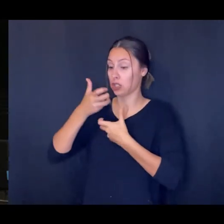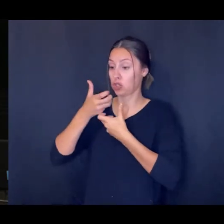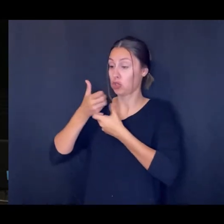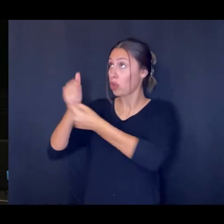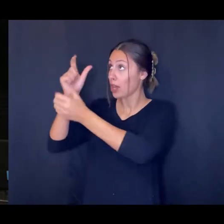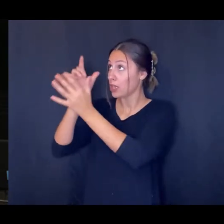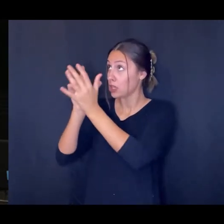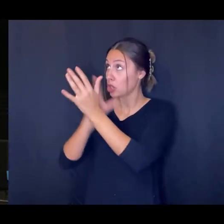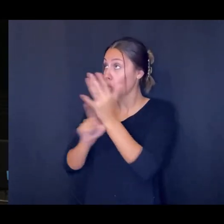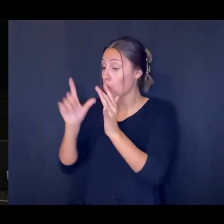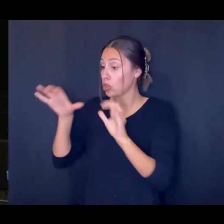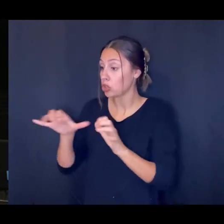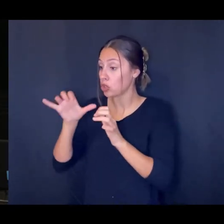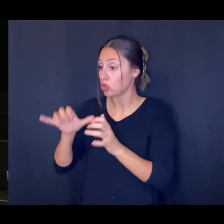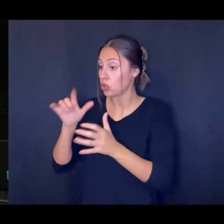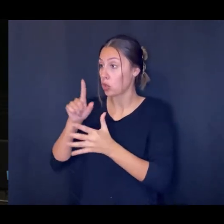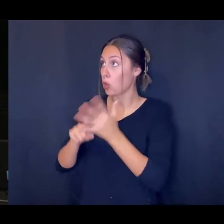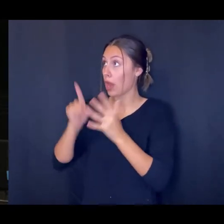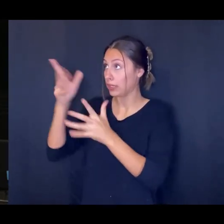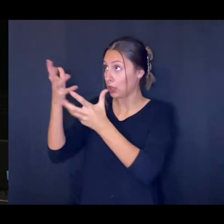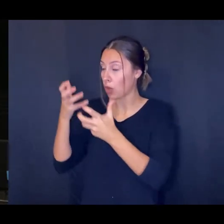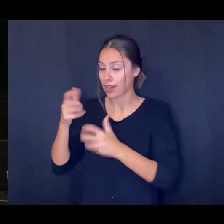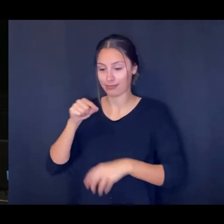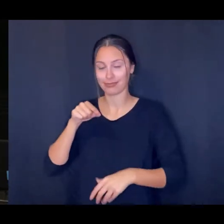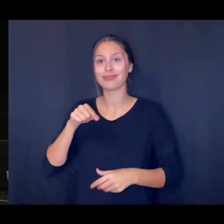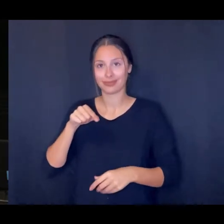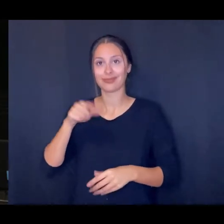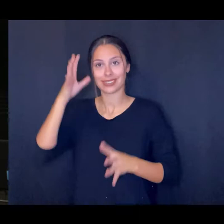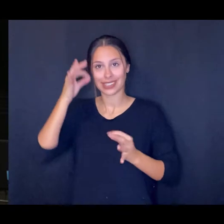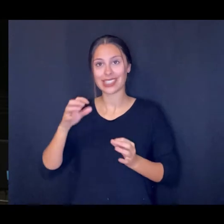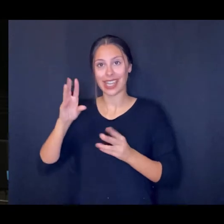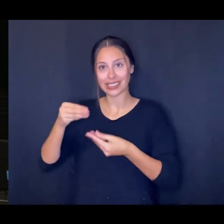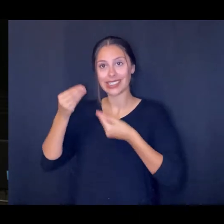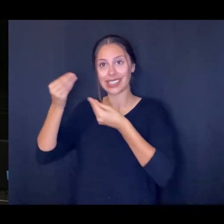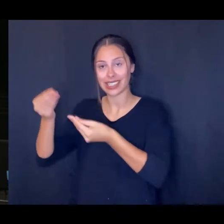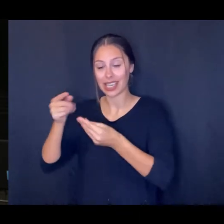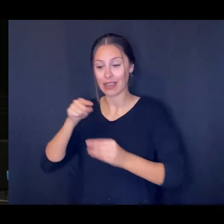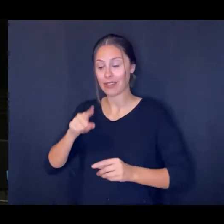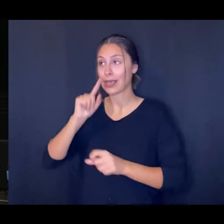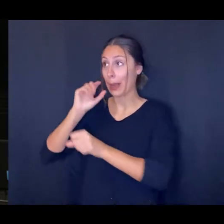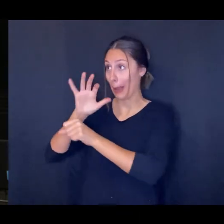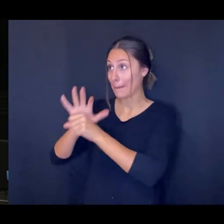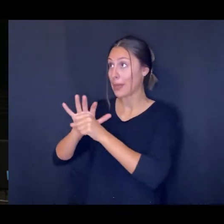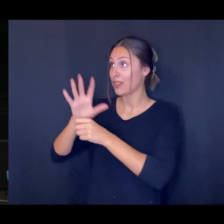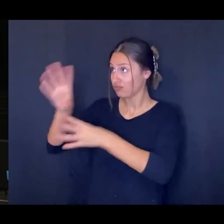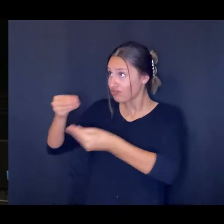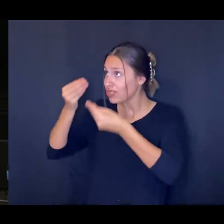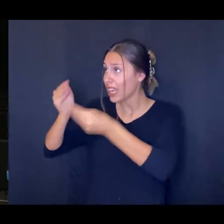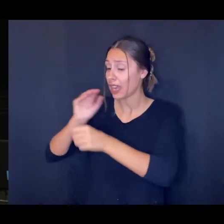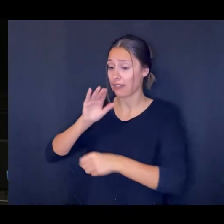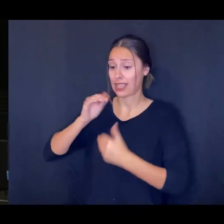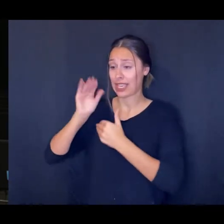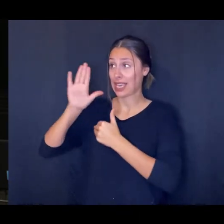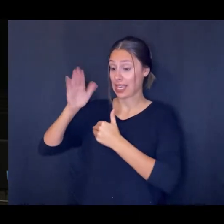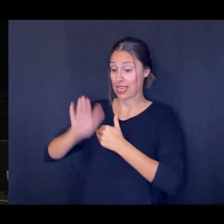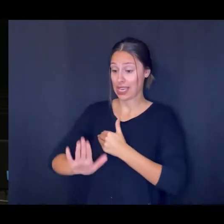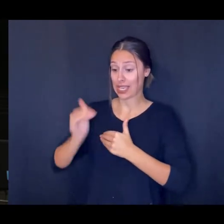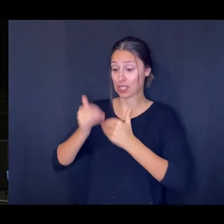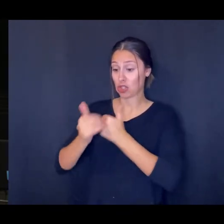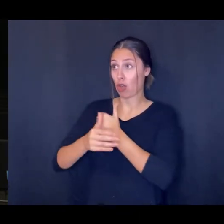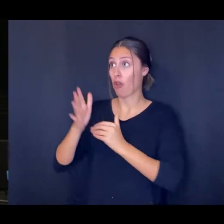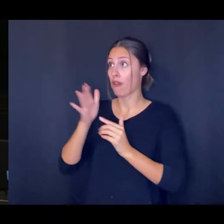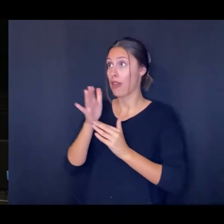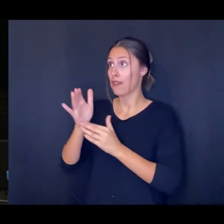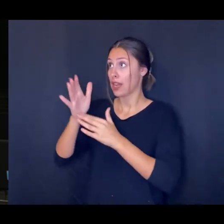it what he wanted. And that's exactly what he did. The little boy committed his loaves and his fish to Jesus, placing his trust in